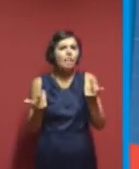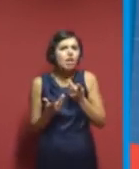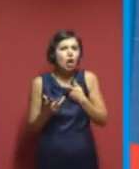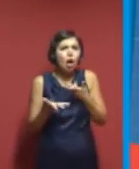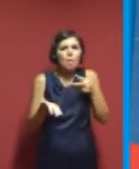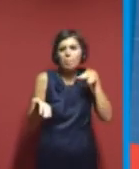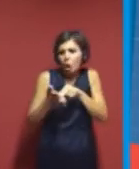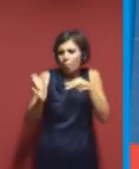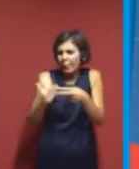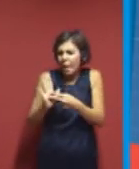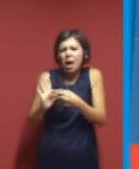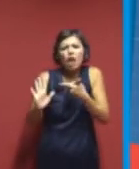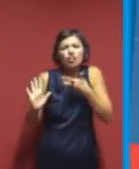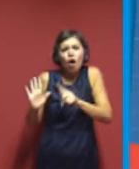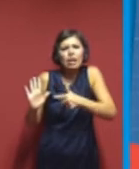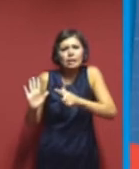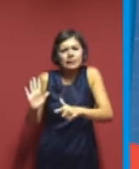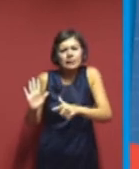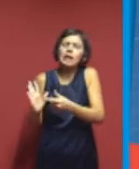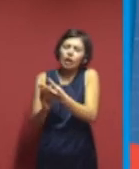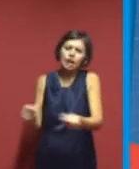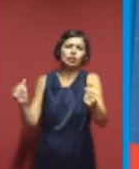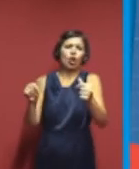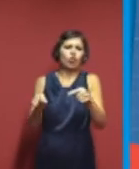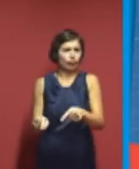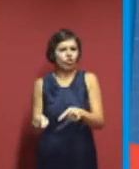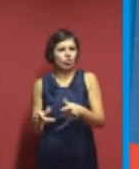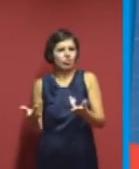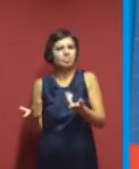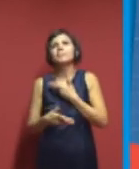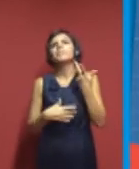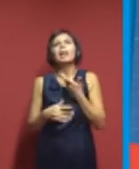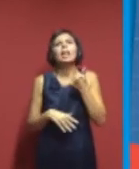Why would someone really need to light his cigarette